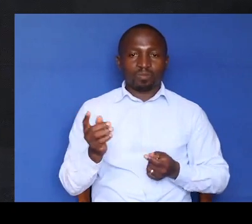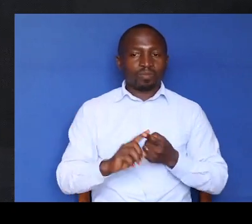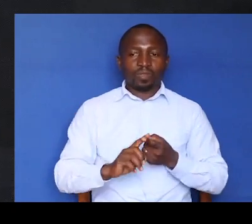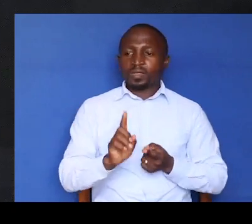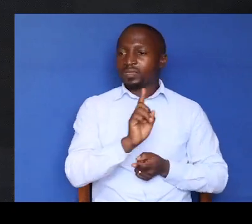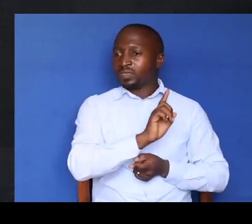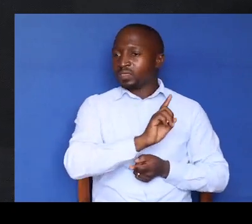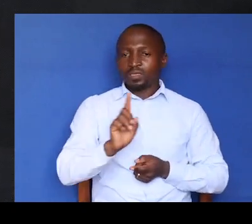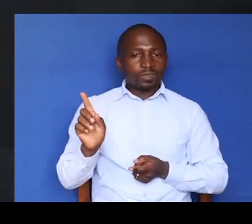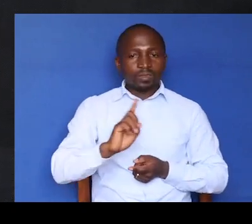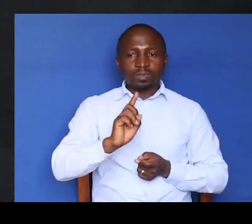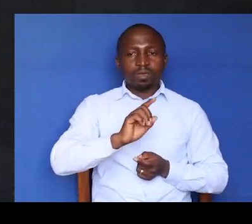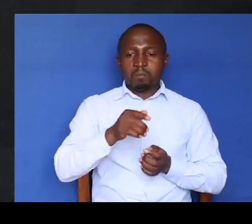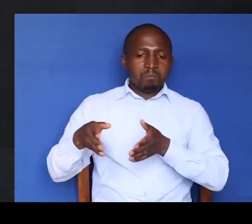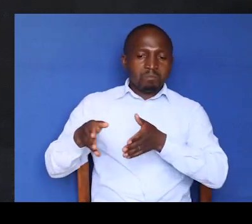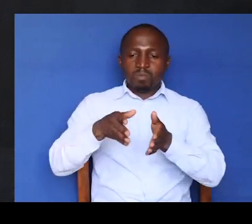not all rivers